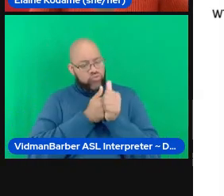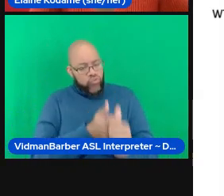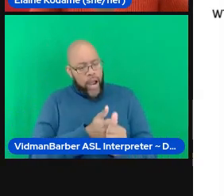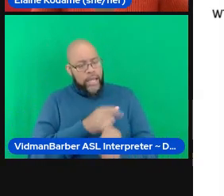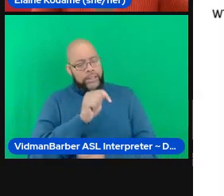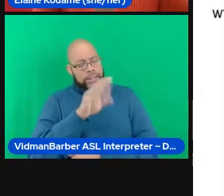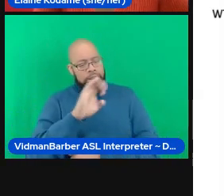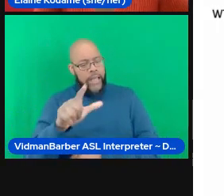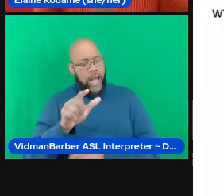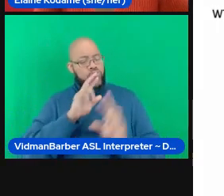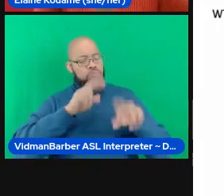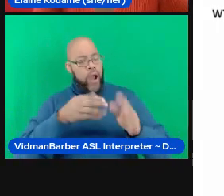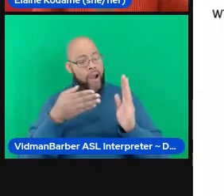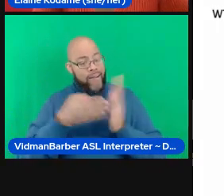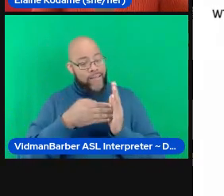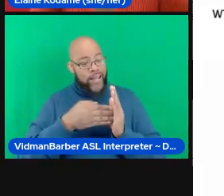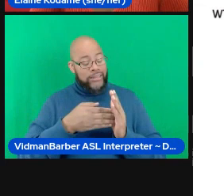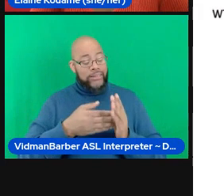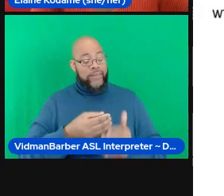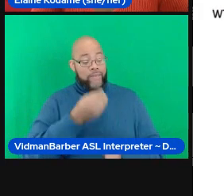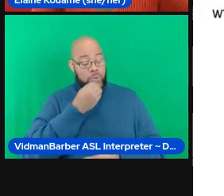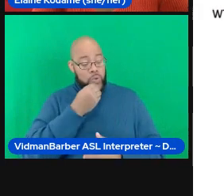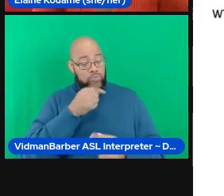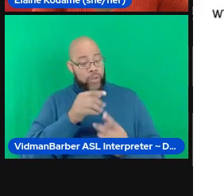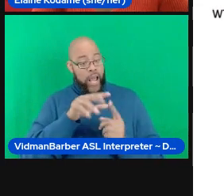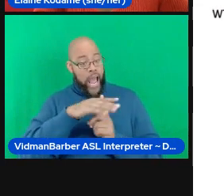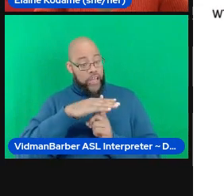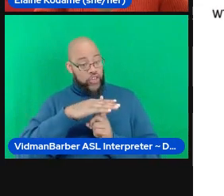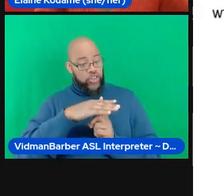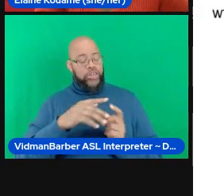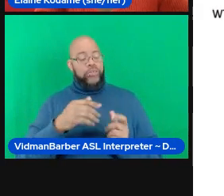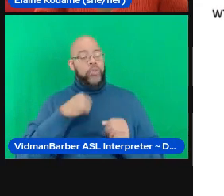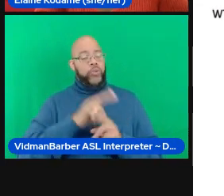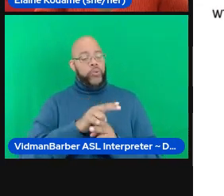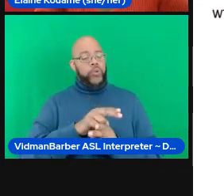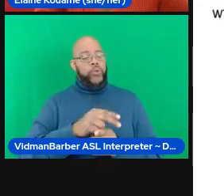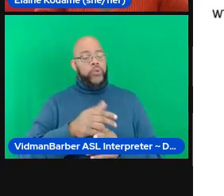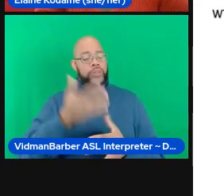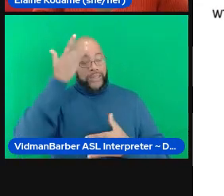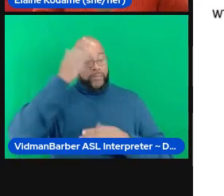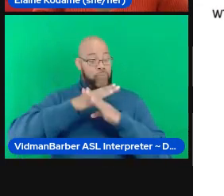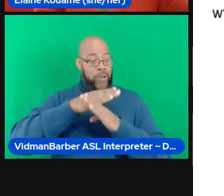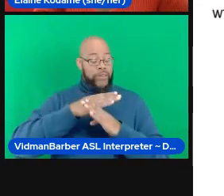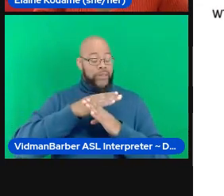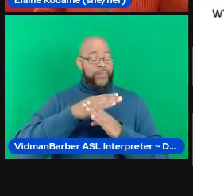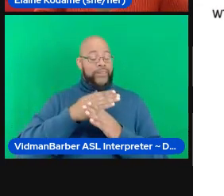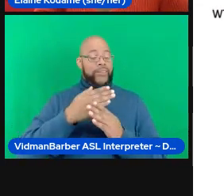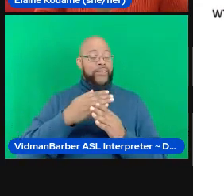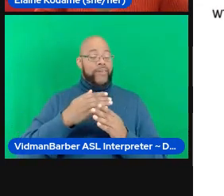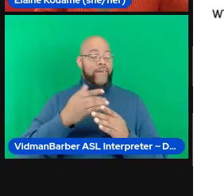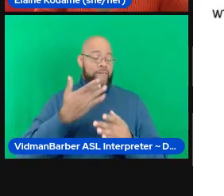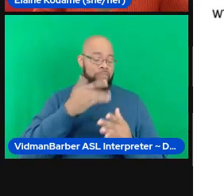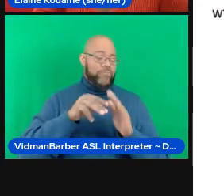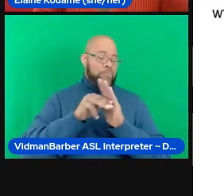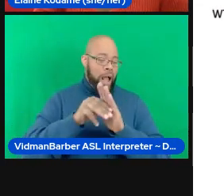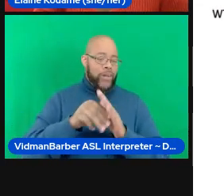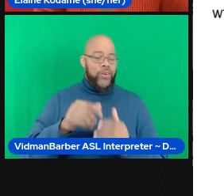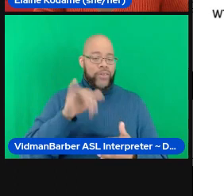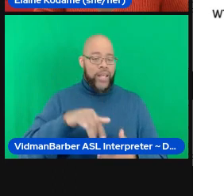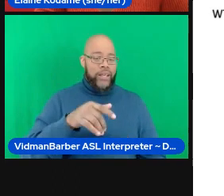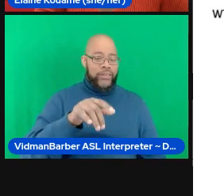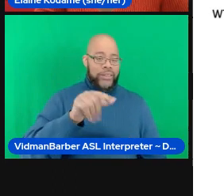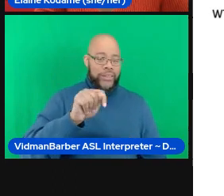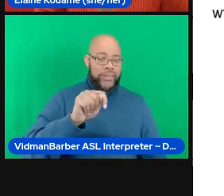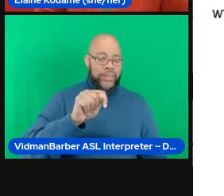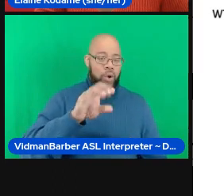cell response against dietary antigen. So we used immunologist's favorite model, so this OT2 T cells. So